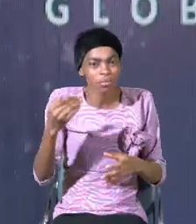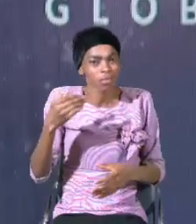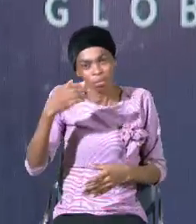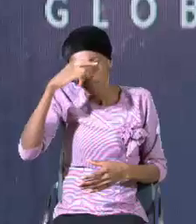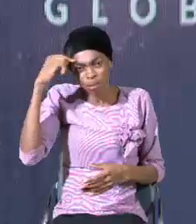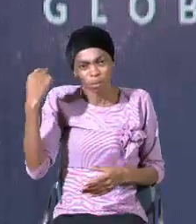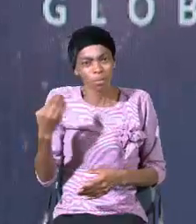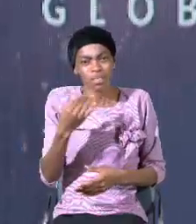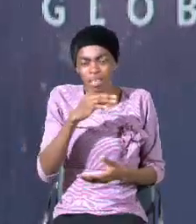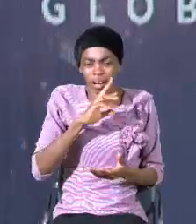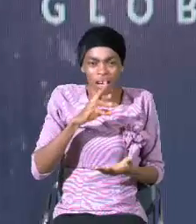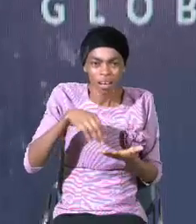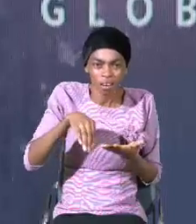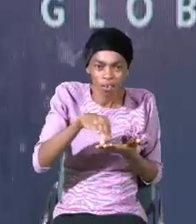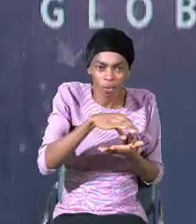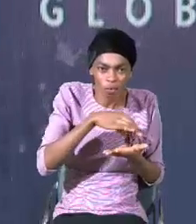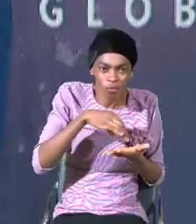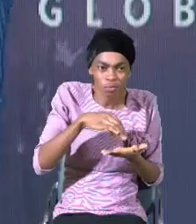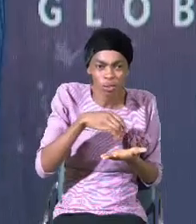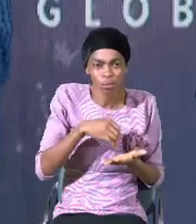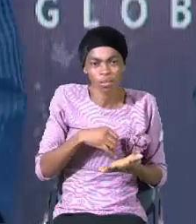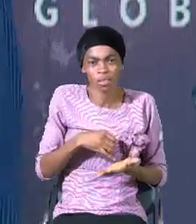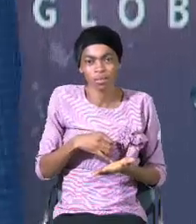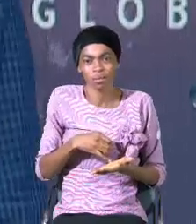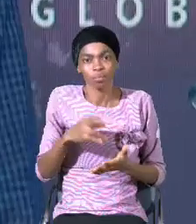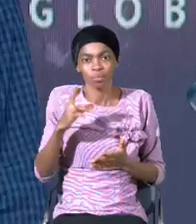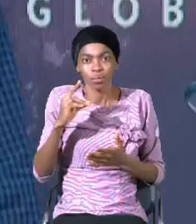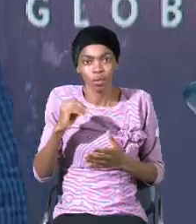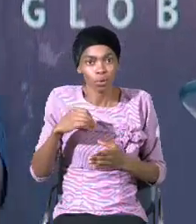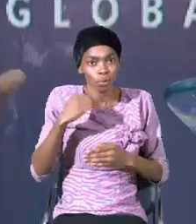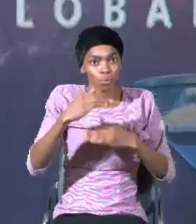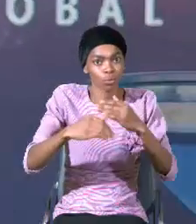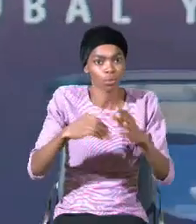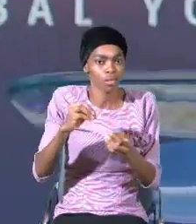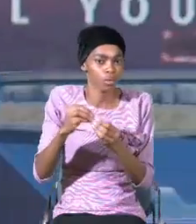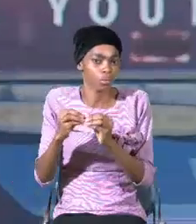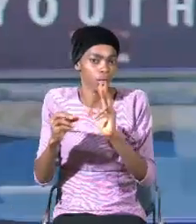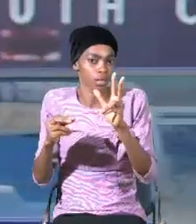a pinned down life. Number three, there are